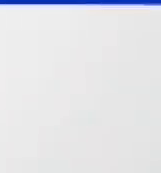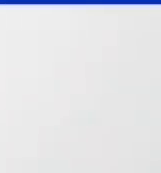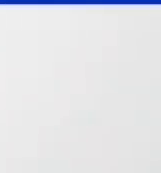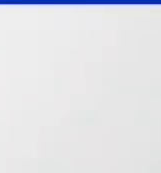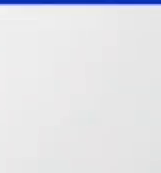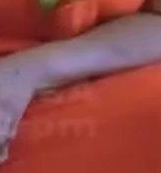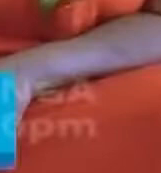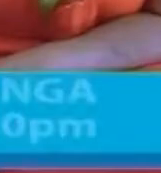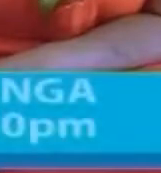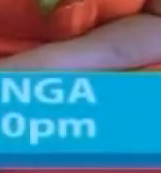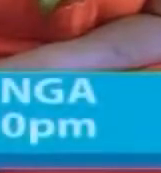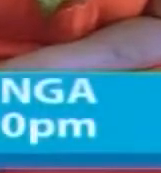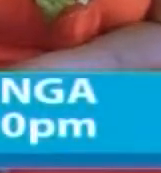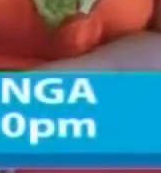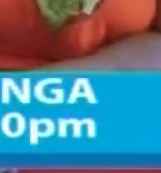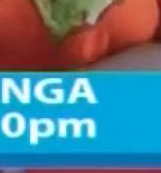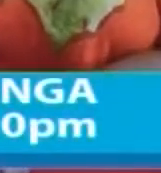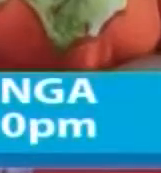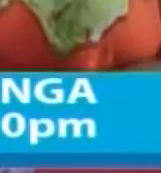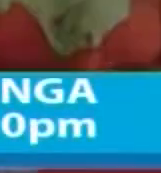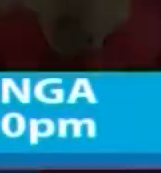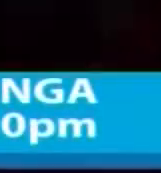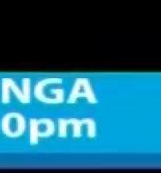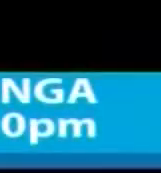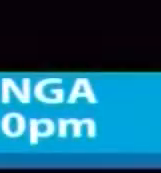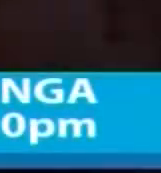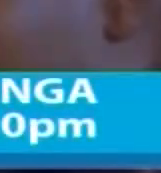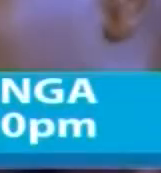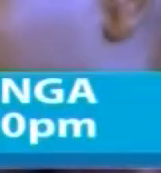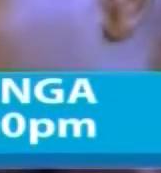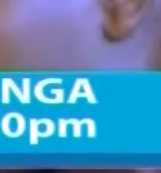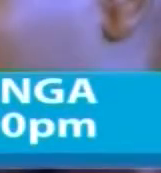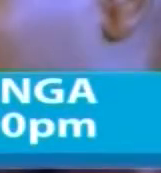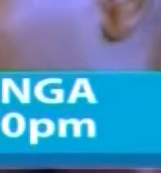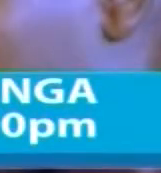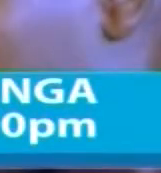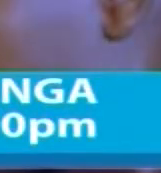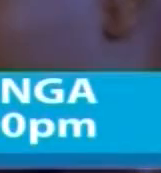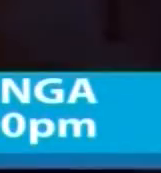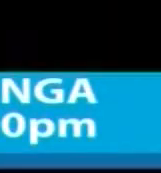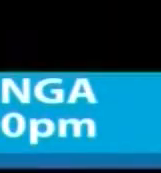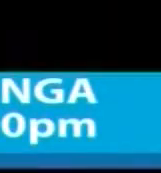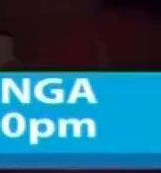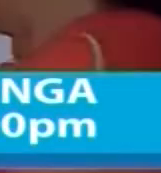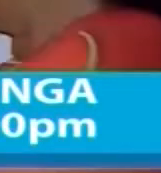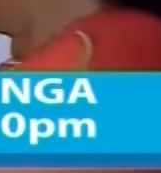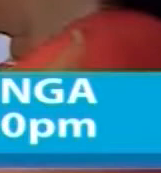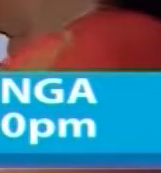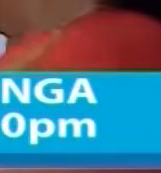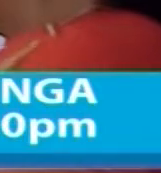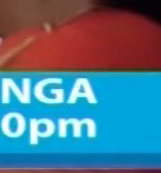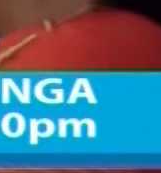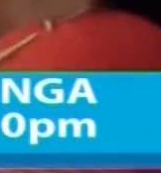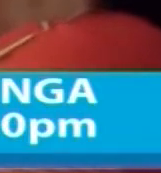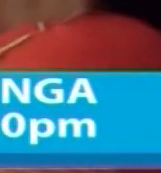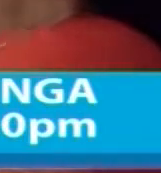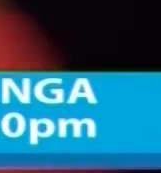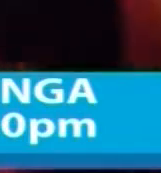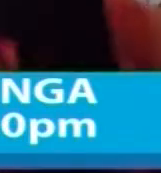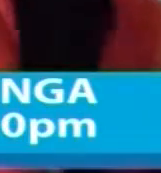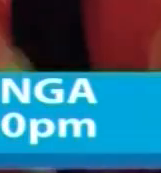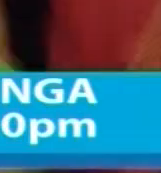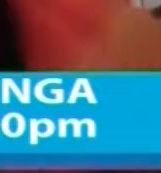Next on. Mimi ndiye Dr. Chua, Alwatan Chua. Mimi ndiye Dr. Sawasawa. Mimi ni Dr. Ashraf